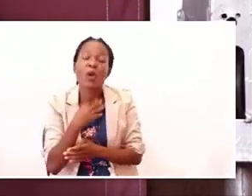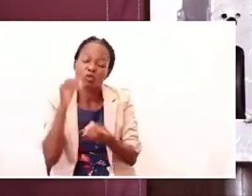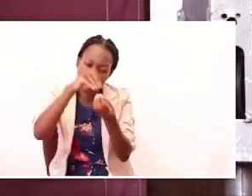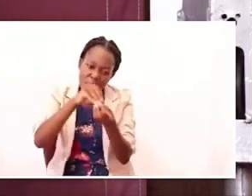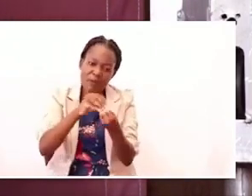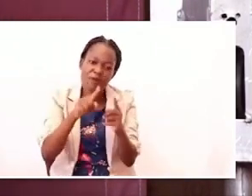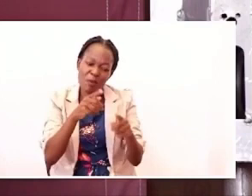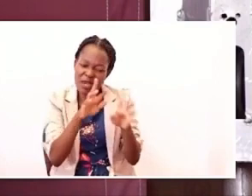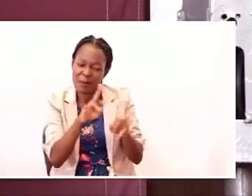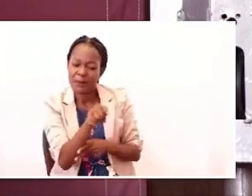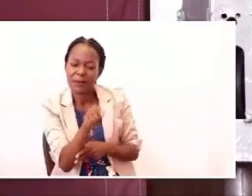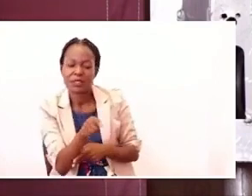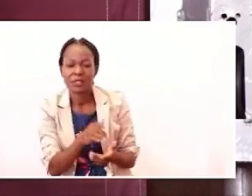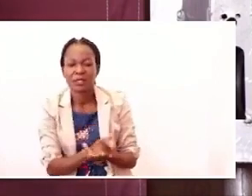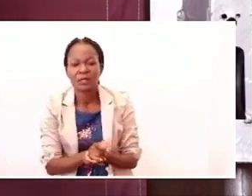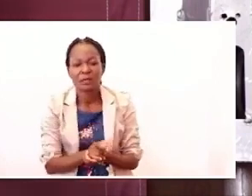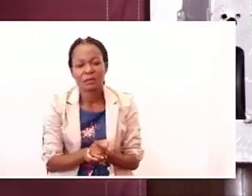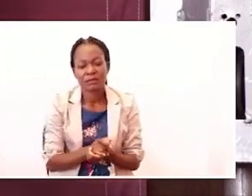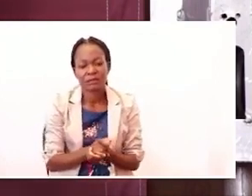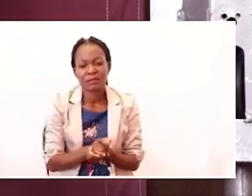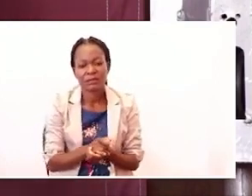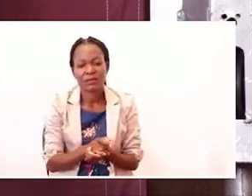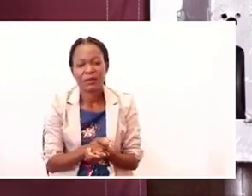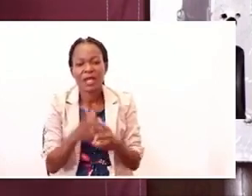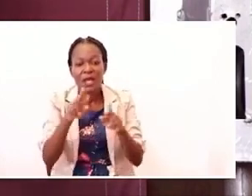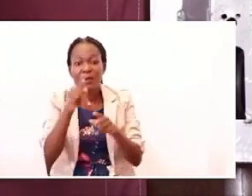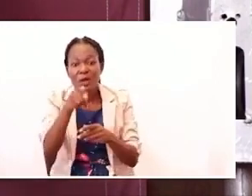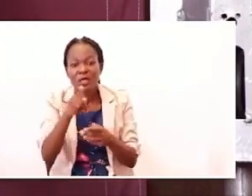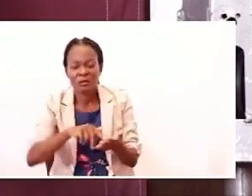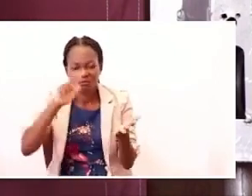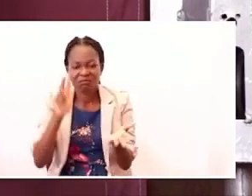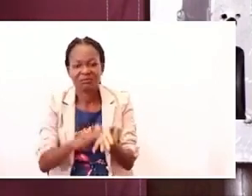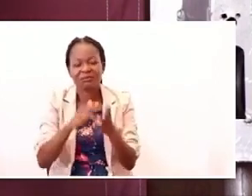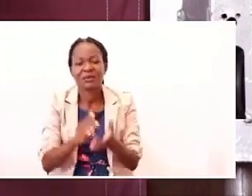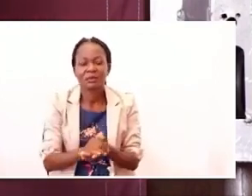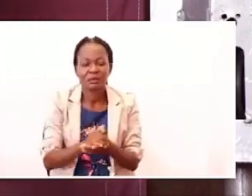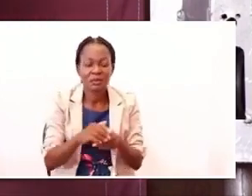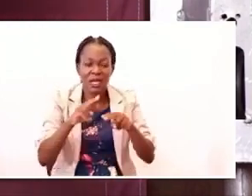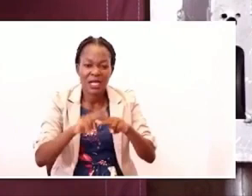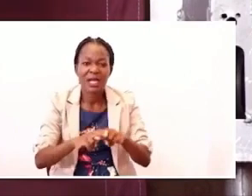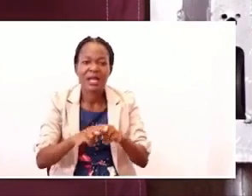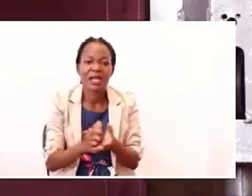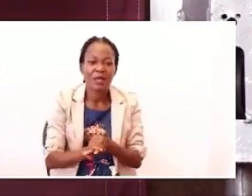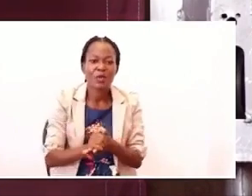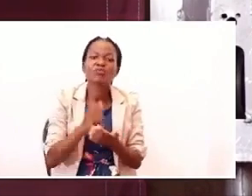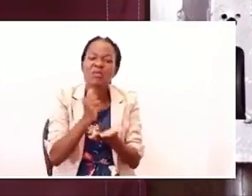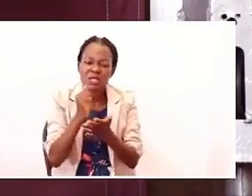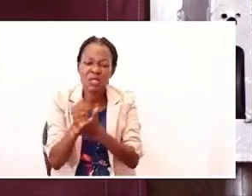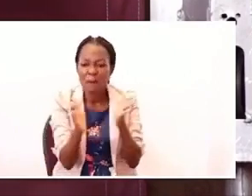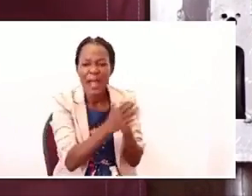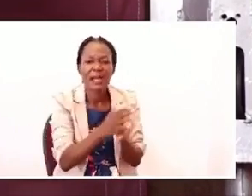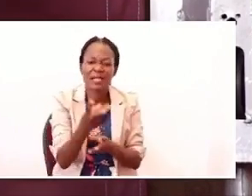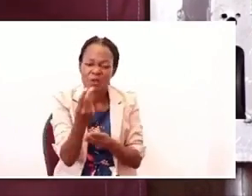report is that the report became a consequential entrenchment of neoliberalism in